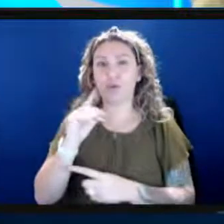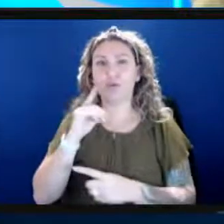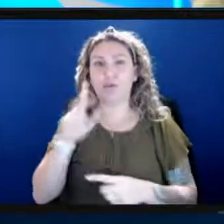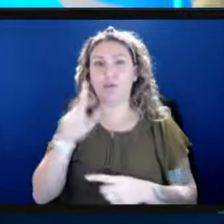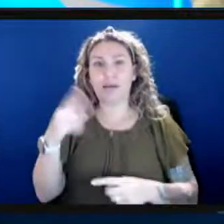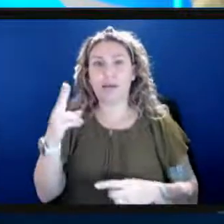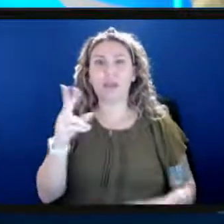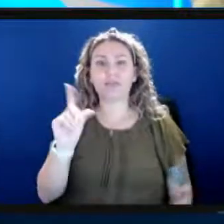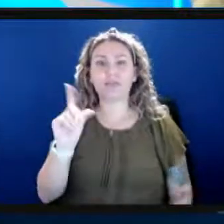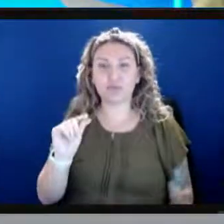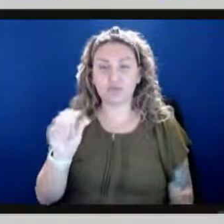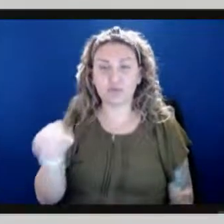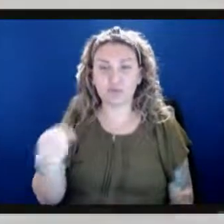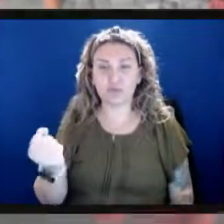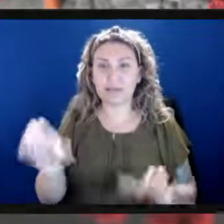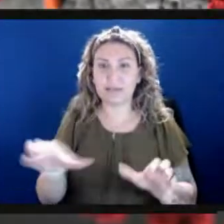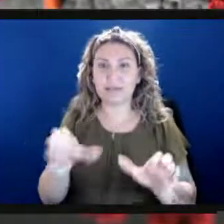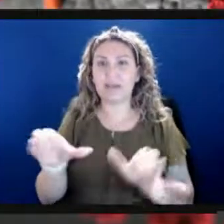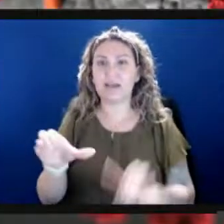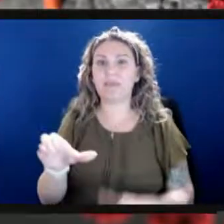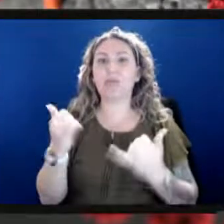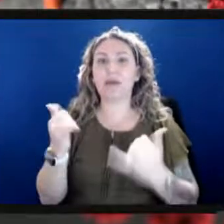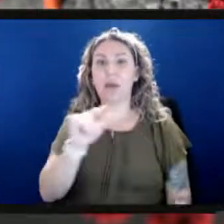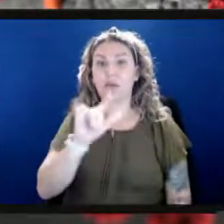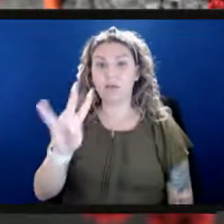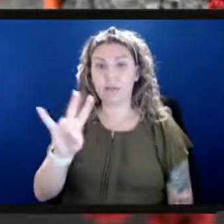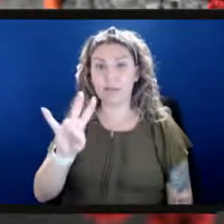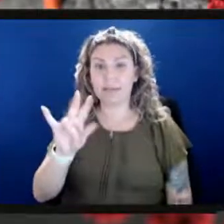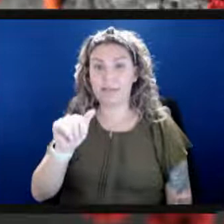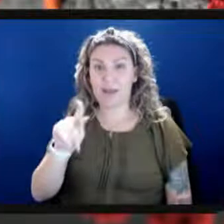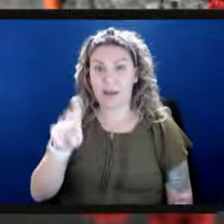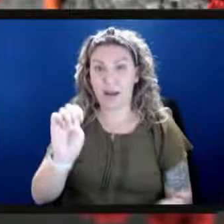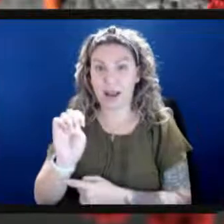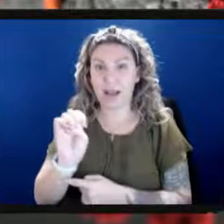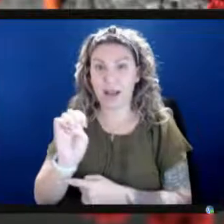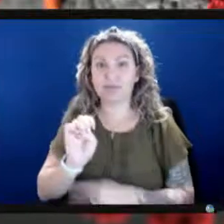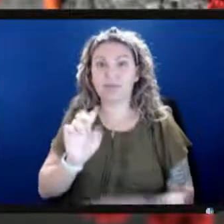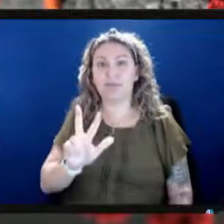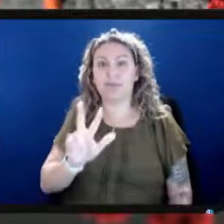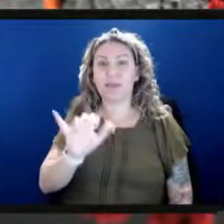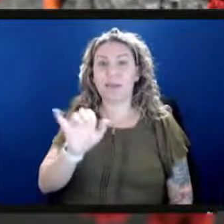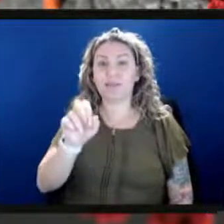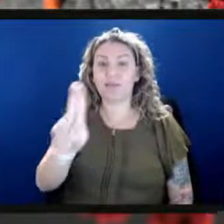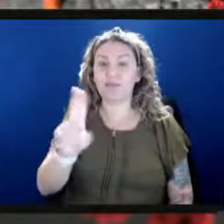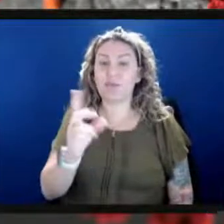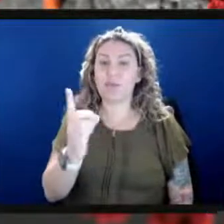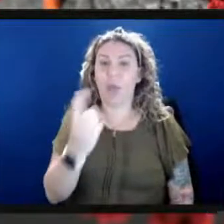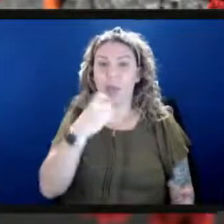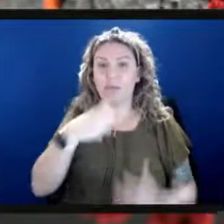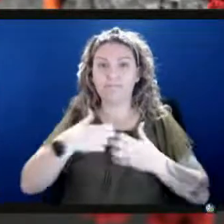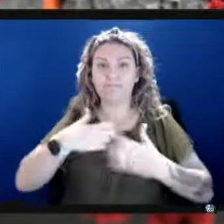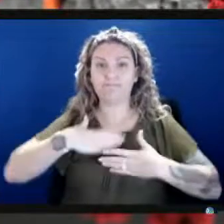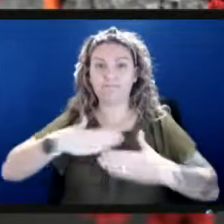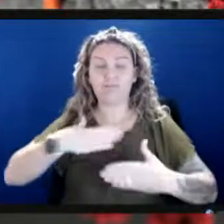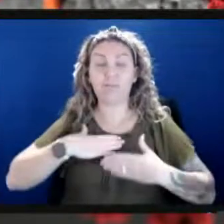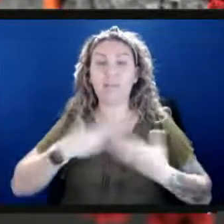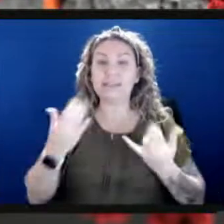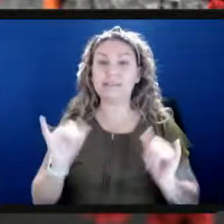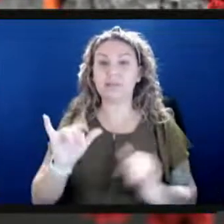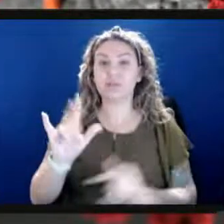active infections. Right now we have 27 active infections, with 3 in the ICU and 1 on the ventilator, still 23 in that recovery